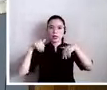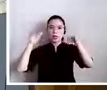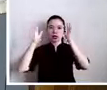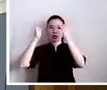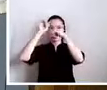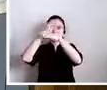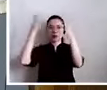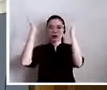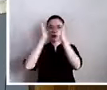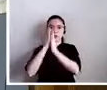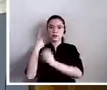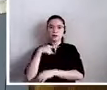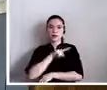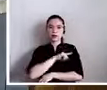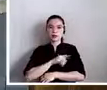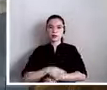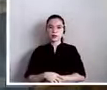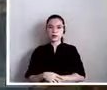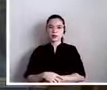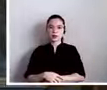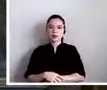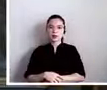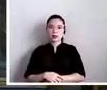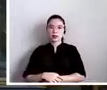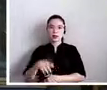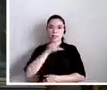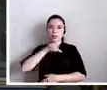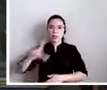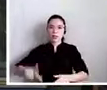us. The Lord be with you.